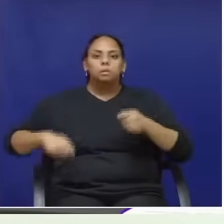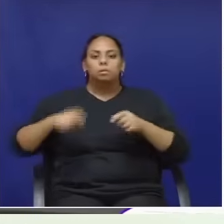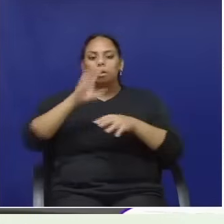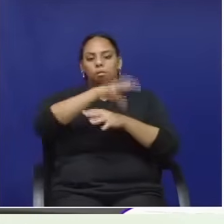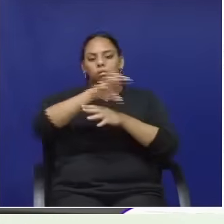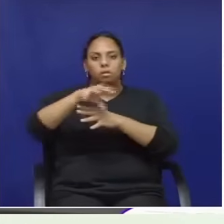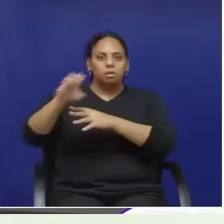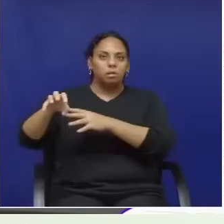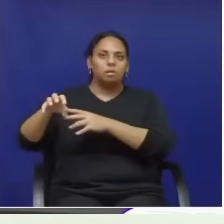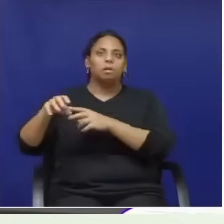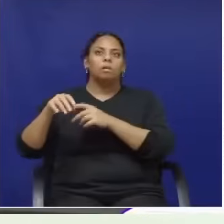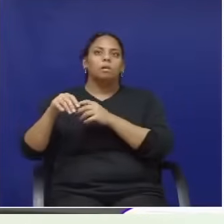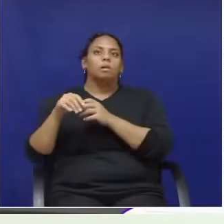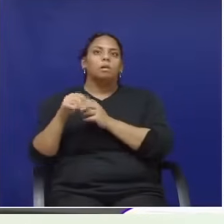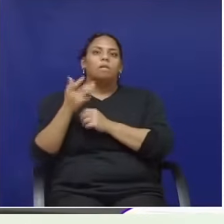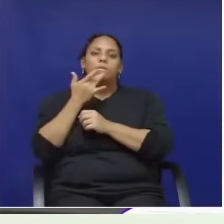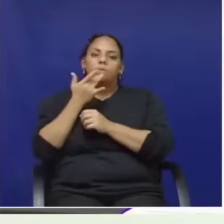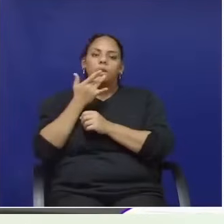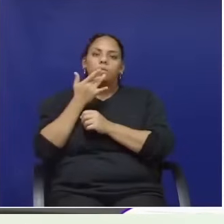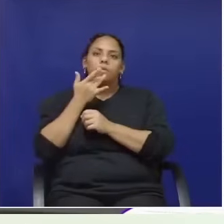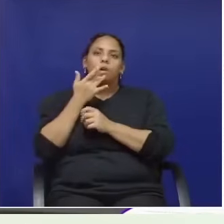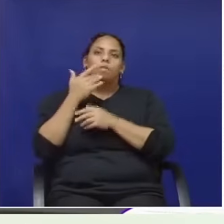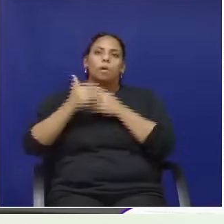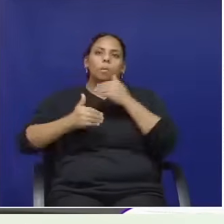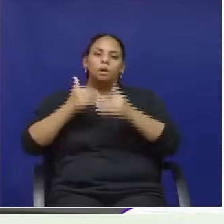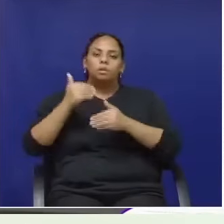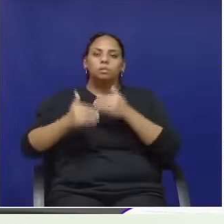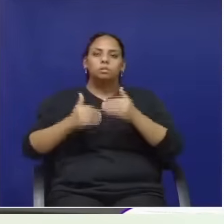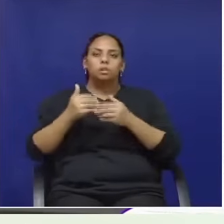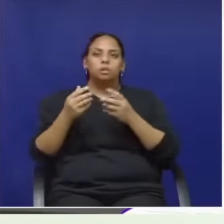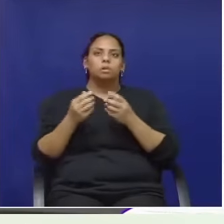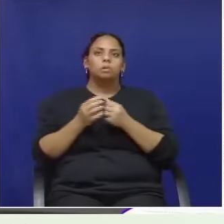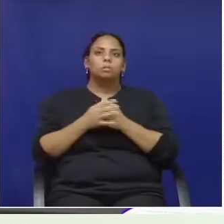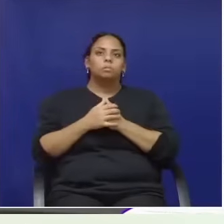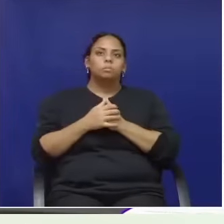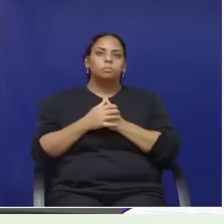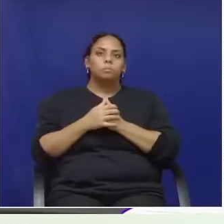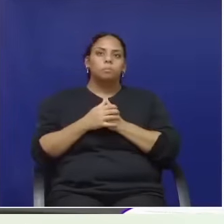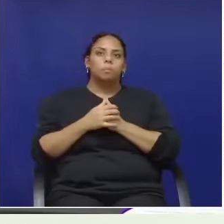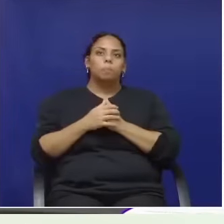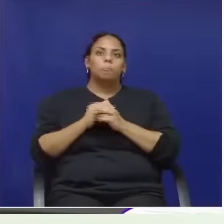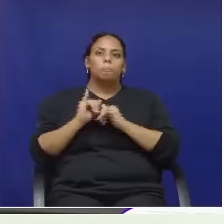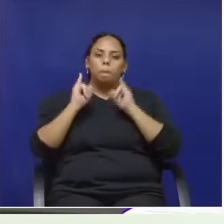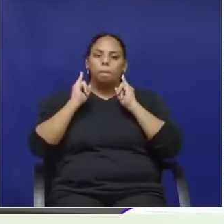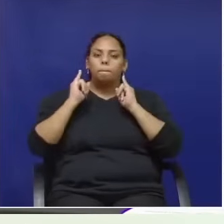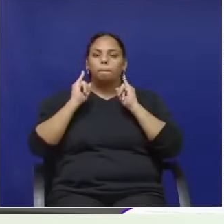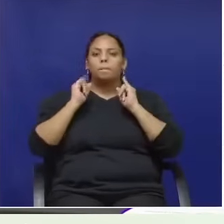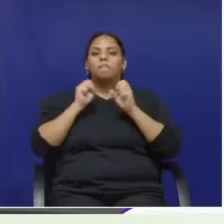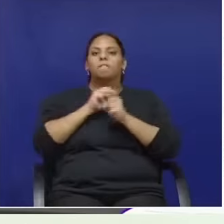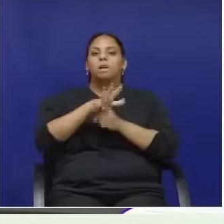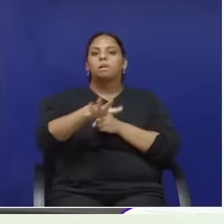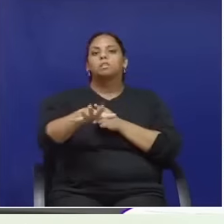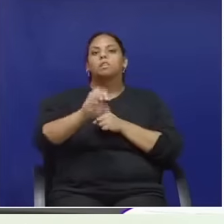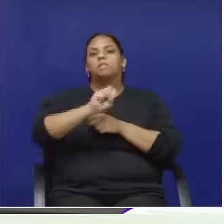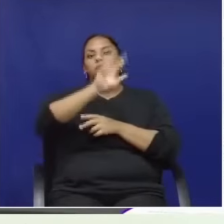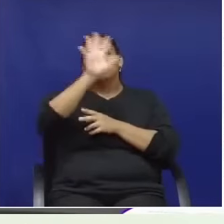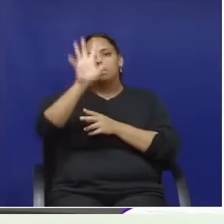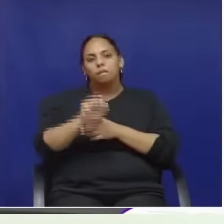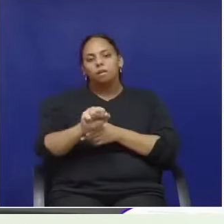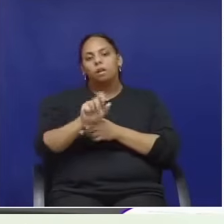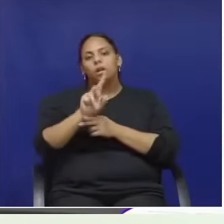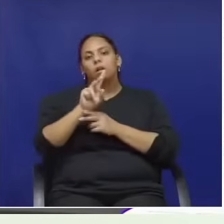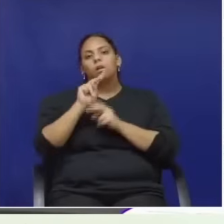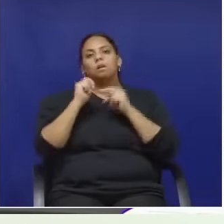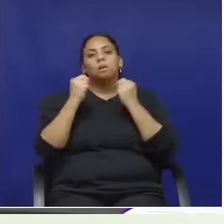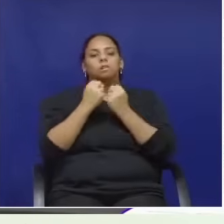in favor of operational imperatives essential to the effectiveness of the South African National